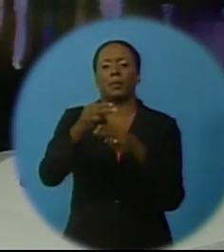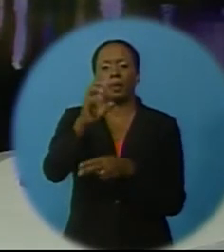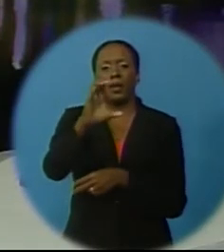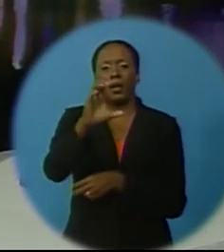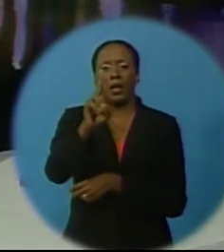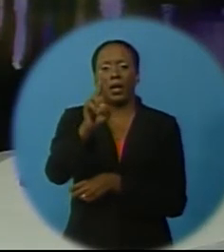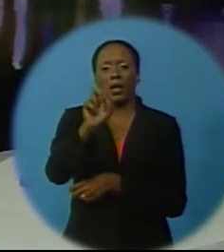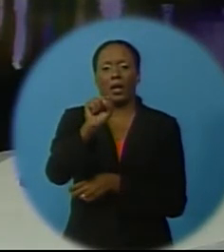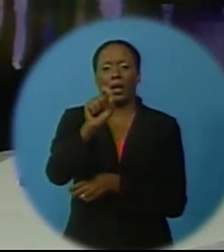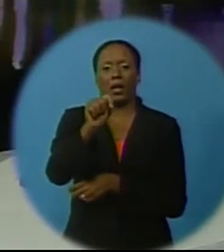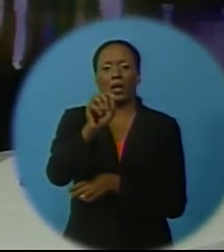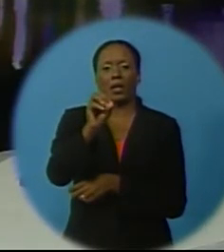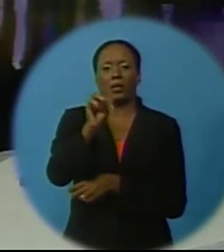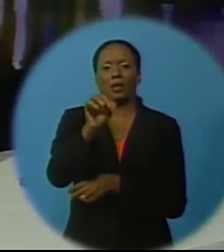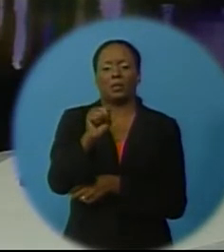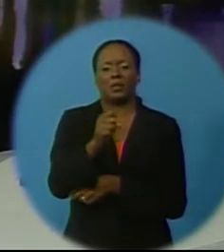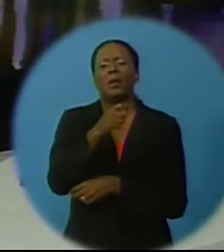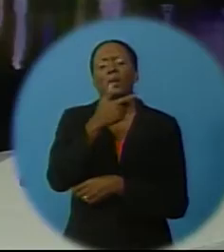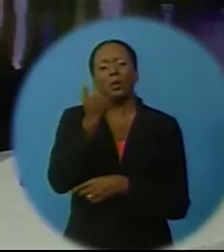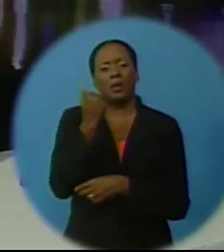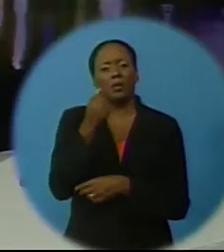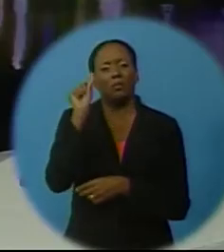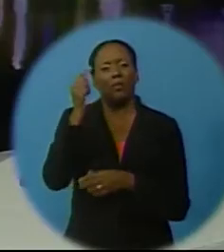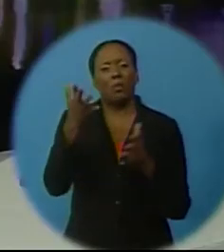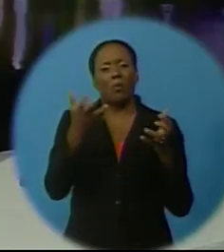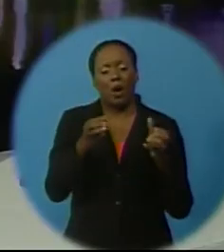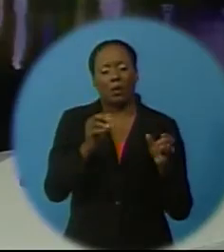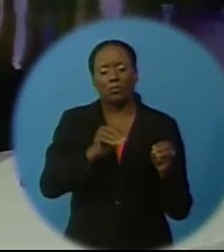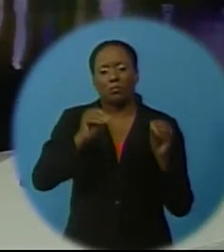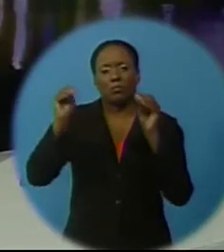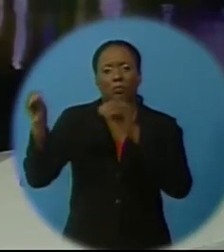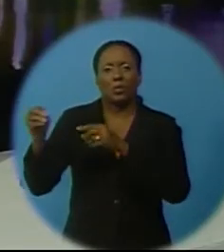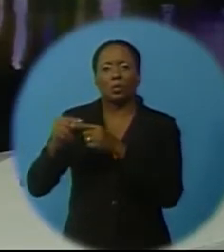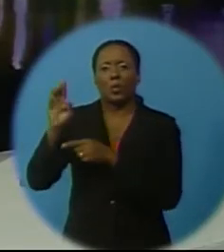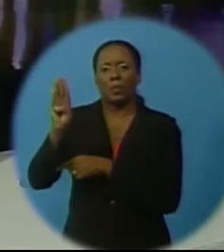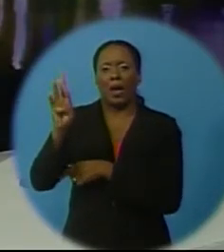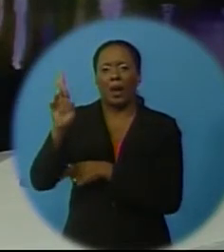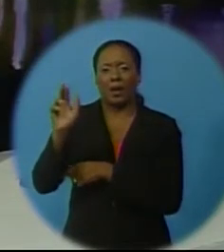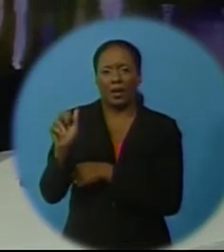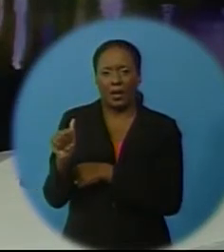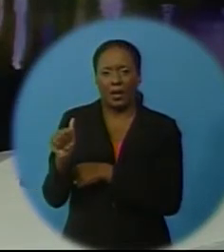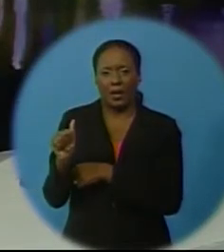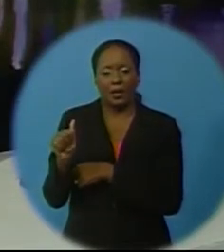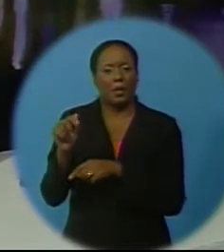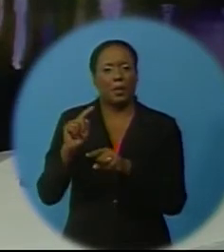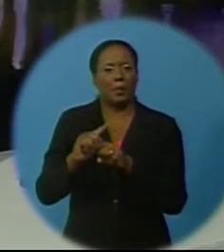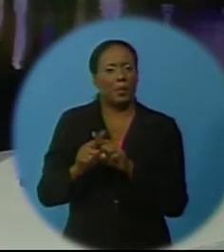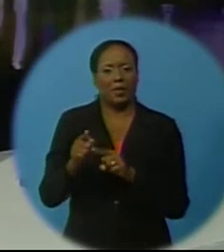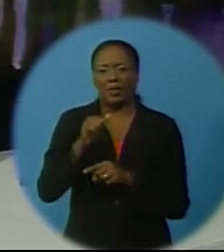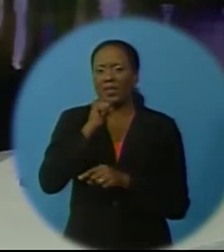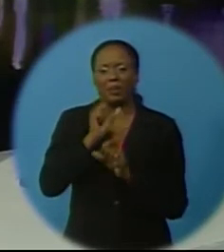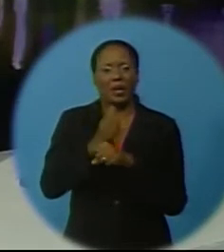Customs Department into the Barbados Revenue Authority. This is coming from the BWU General Secretary, Tony